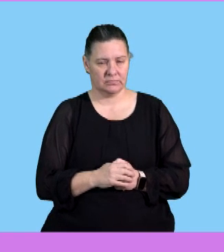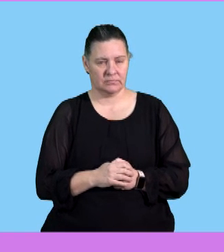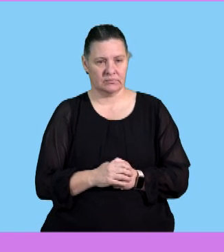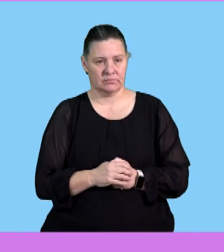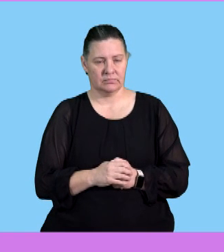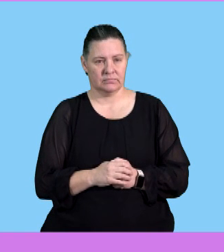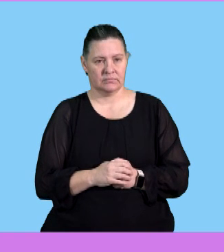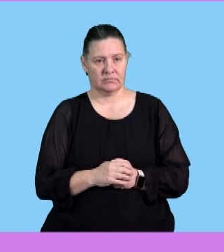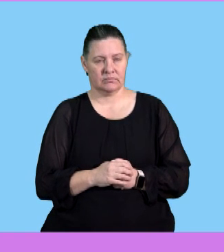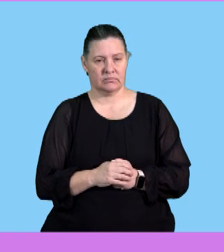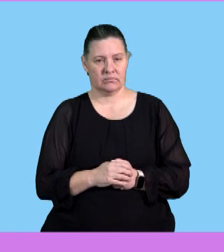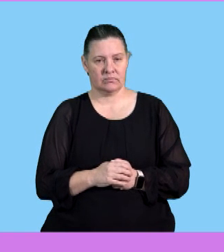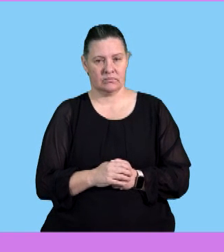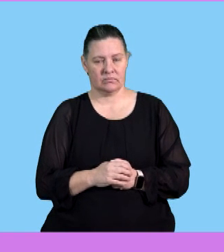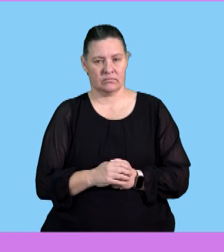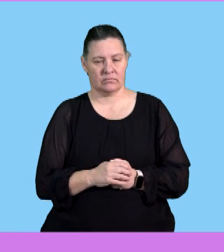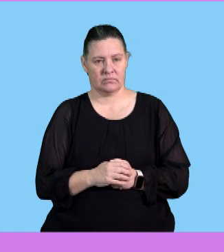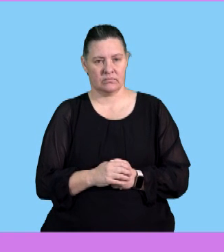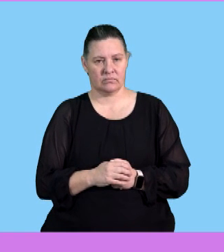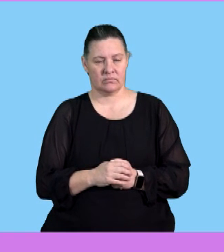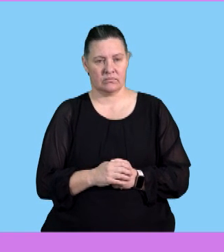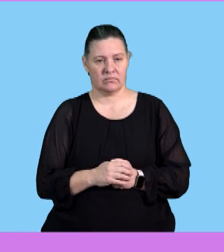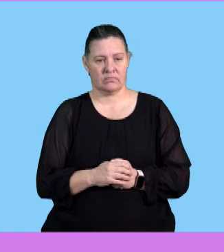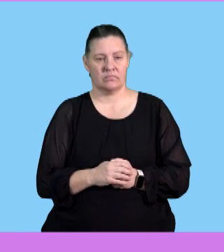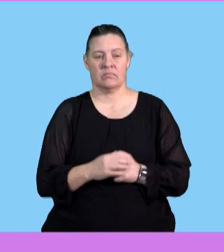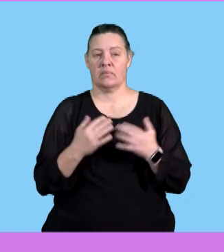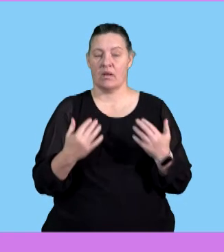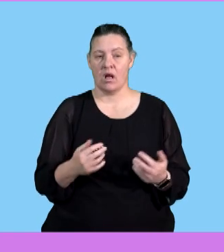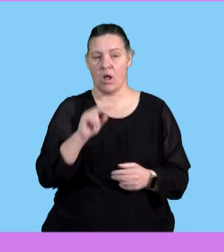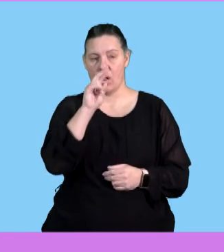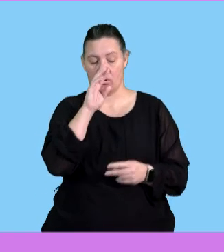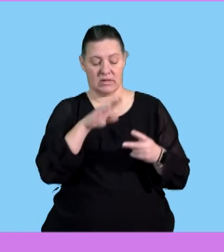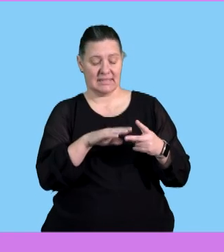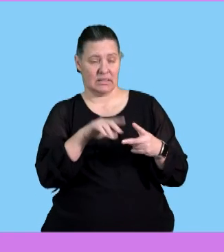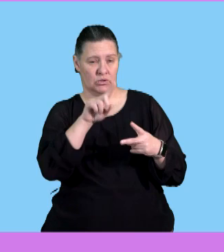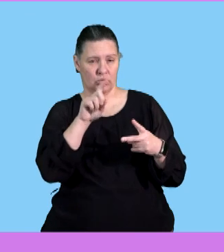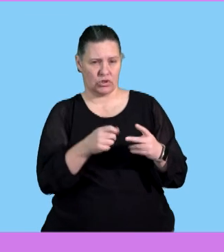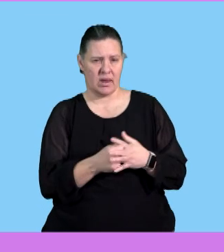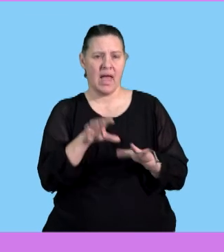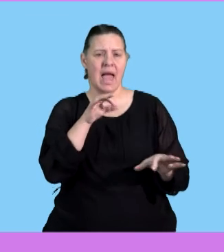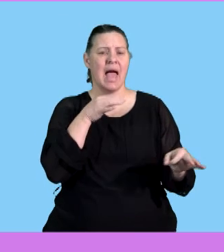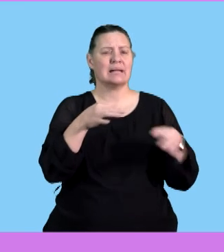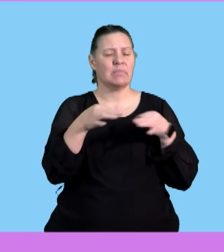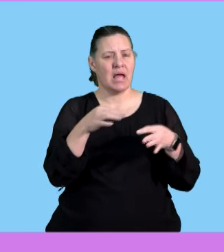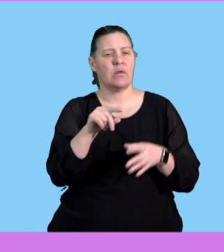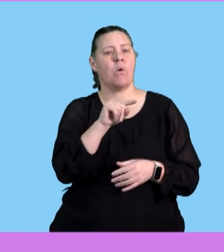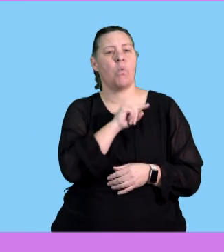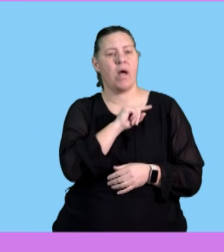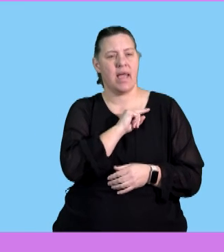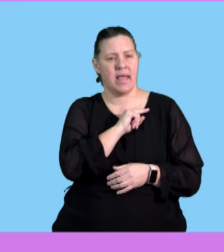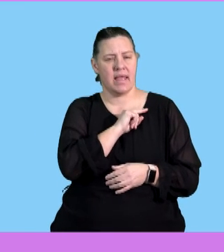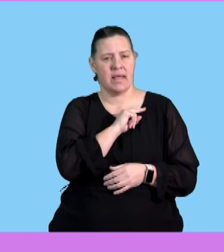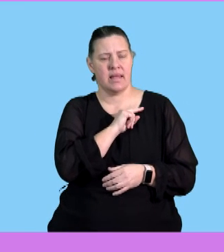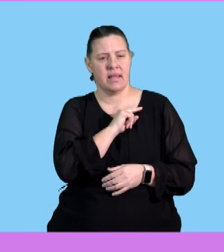9.81 rand. So that is our weakest currency. Looking at the second question, explain